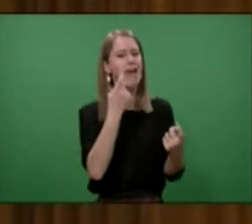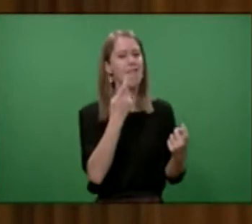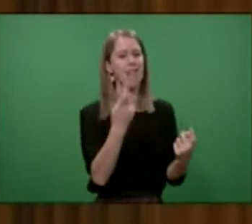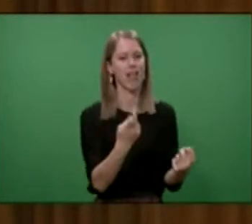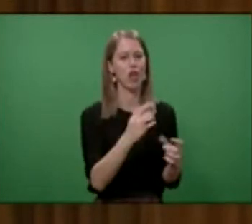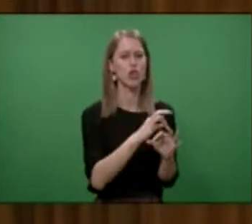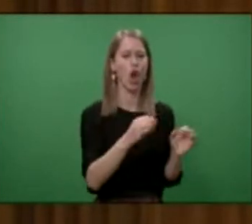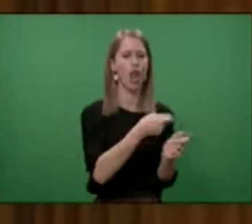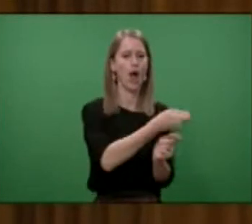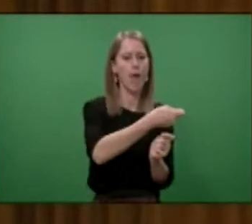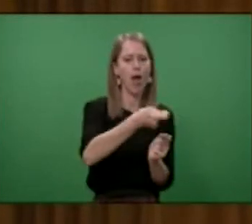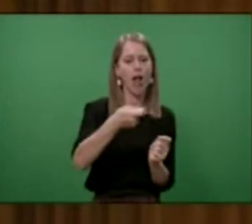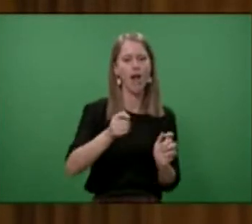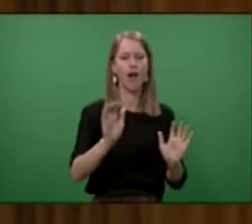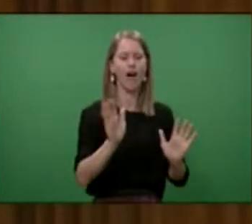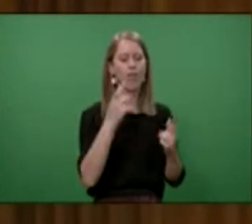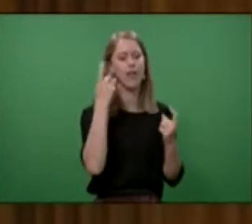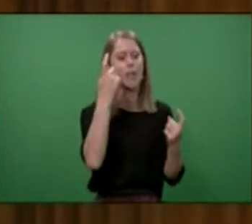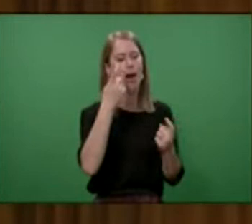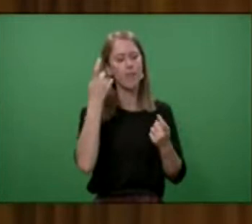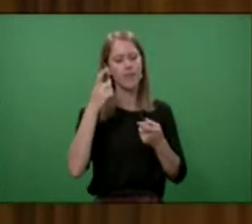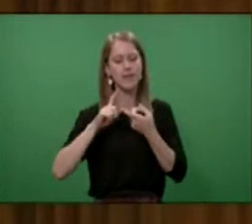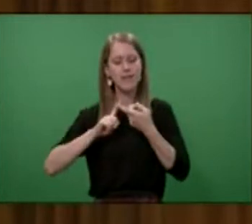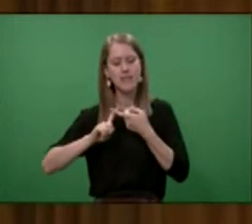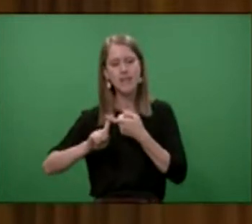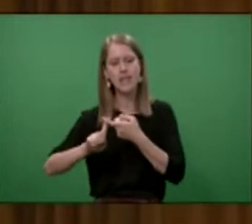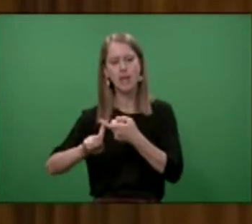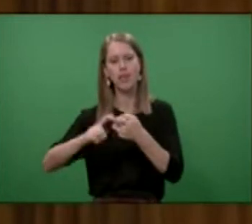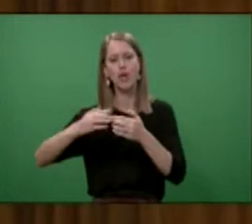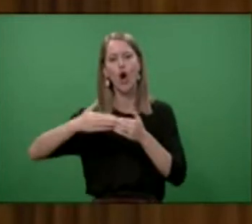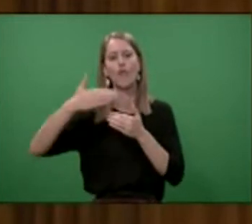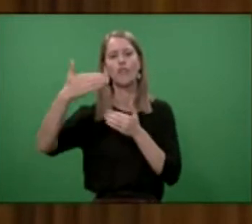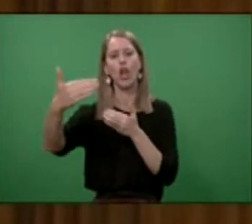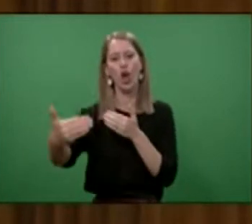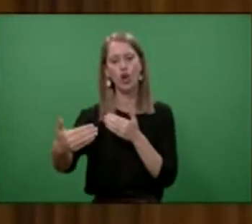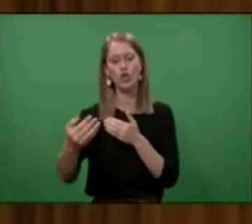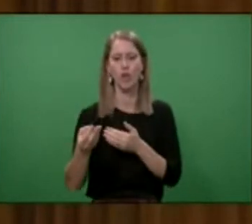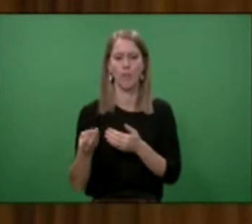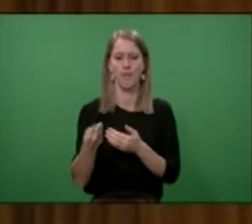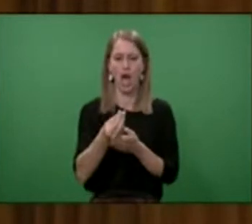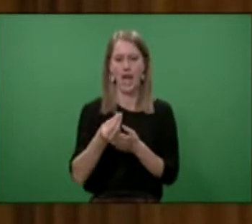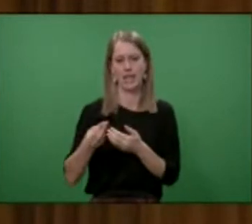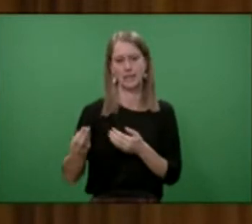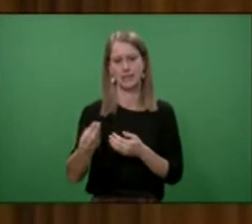consideration for the sustainability of the Crown's long-term fiscal position.